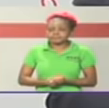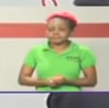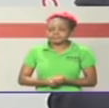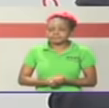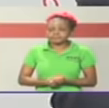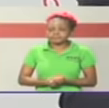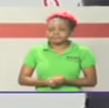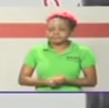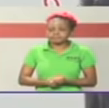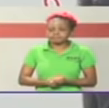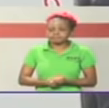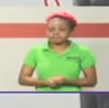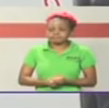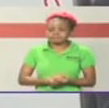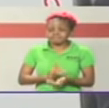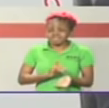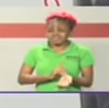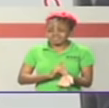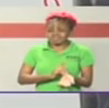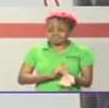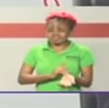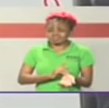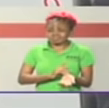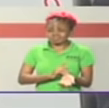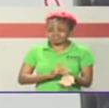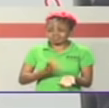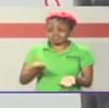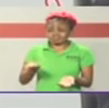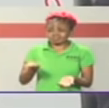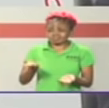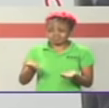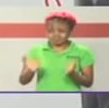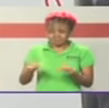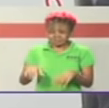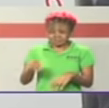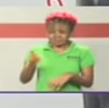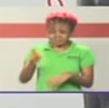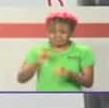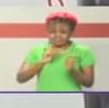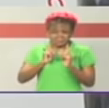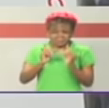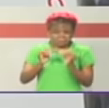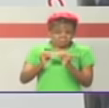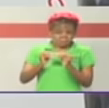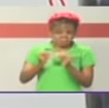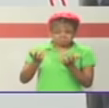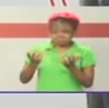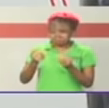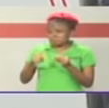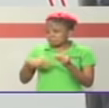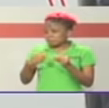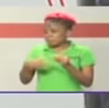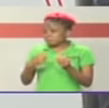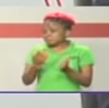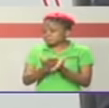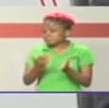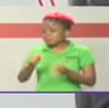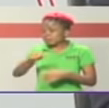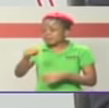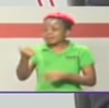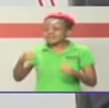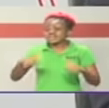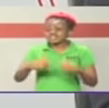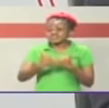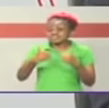Dr. Deyalsingh, would you mind expanding a little more on some of the other challenges or experiences